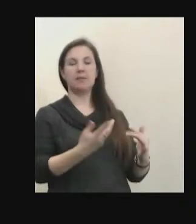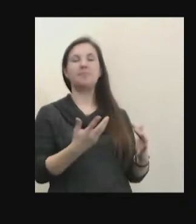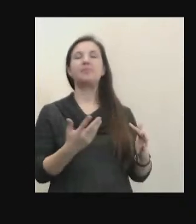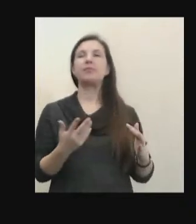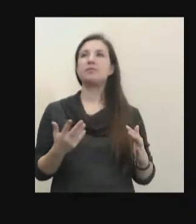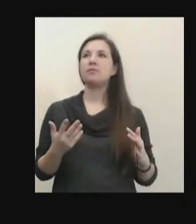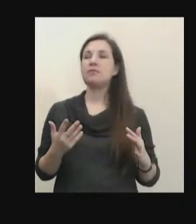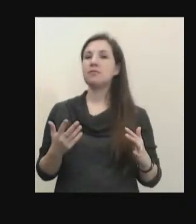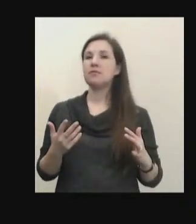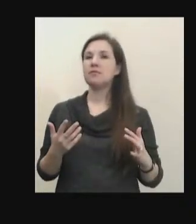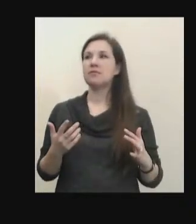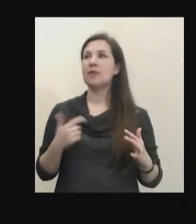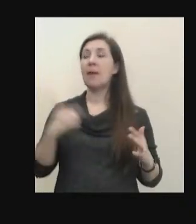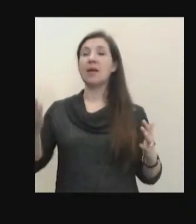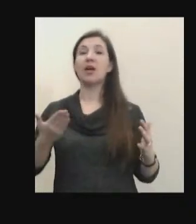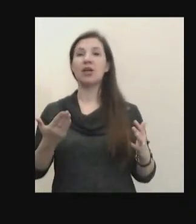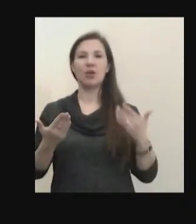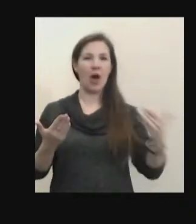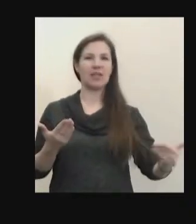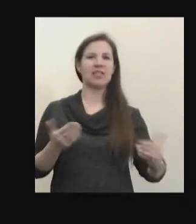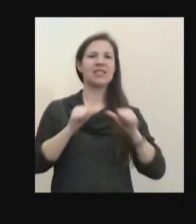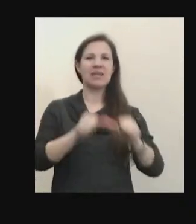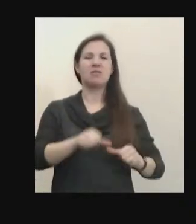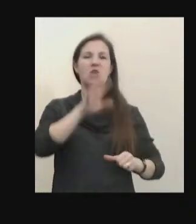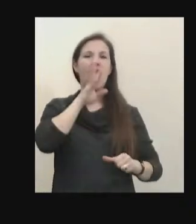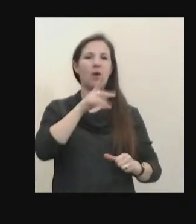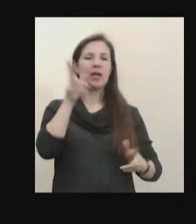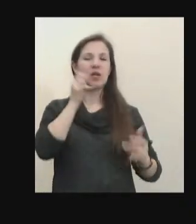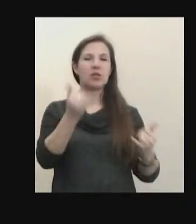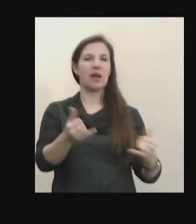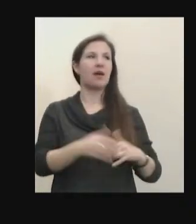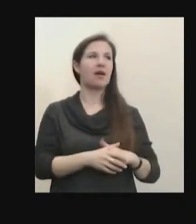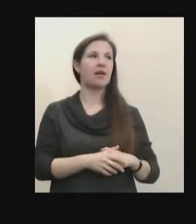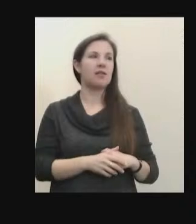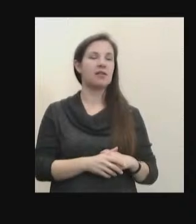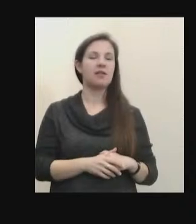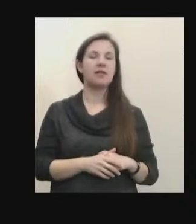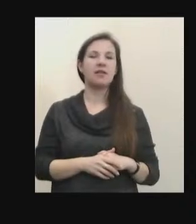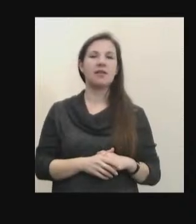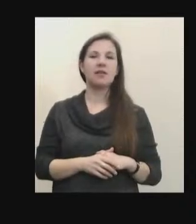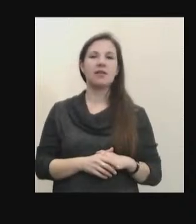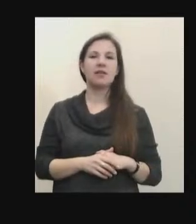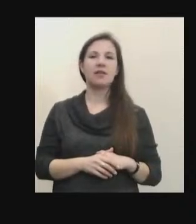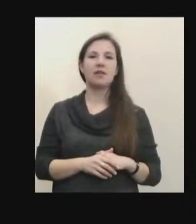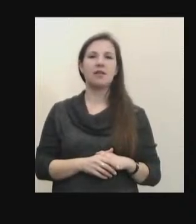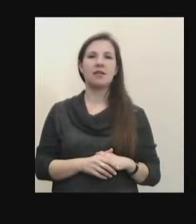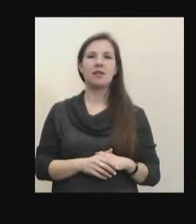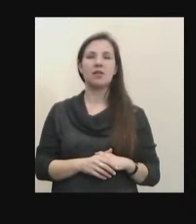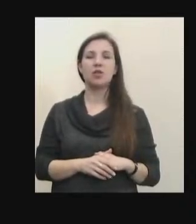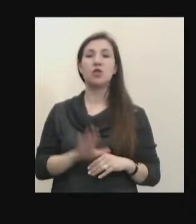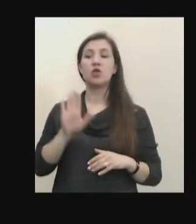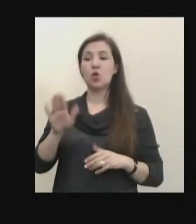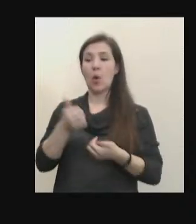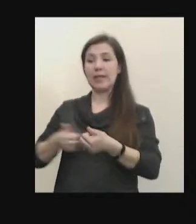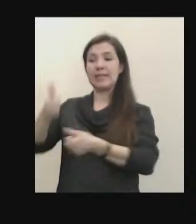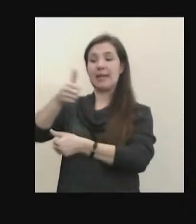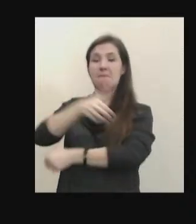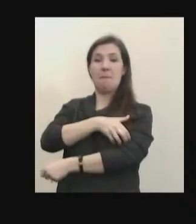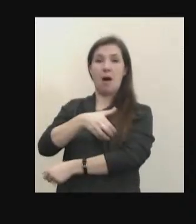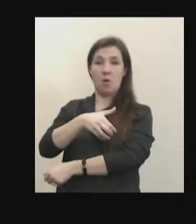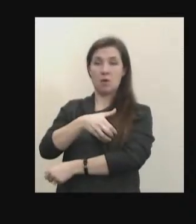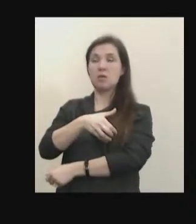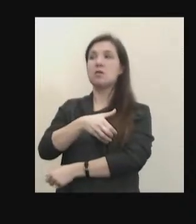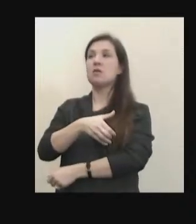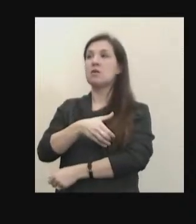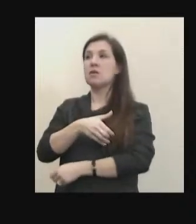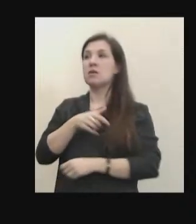I'm here, Mark. Yeah, go ahead, just keep on talking, we're hearing you now. The Erie County, Mark, your executive powers, you seem to be the